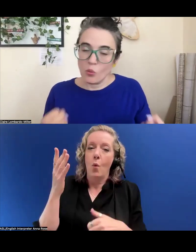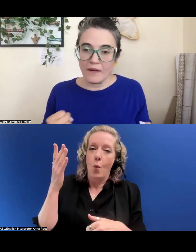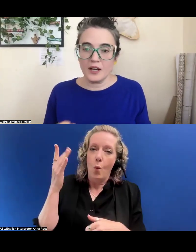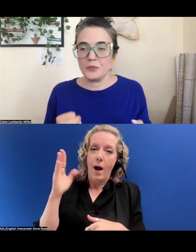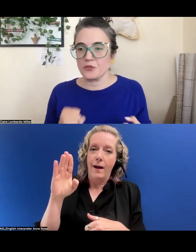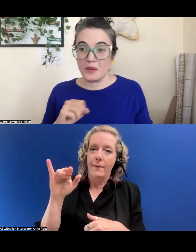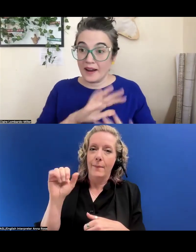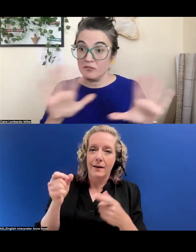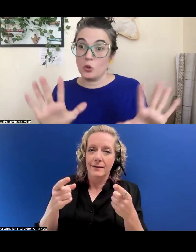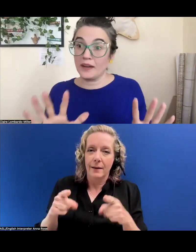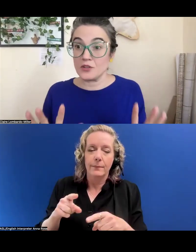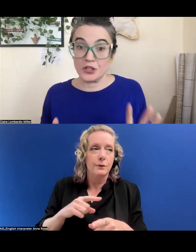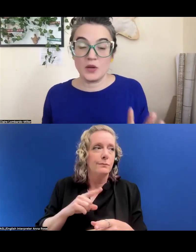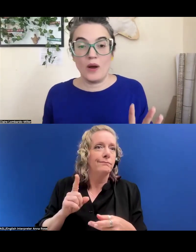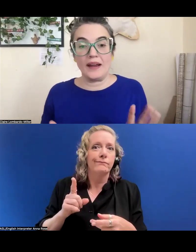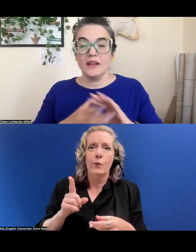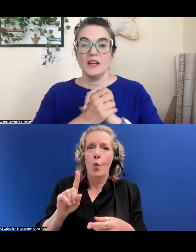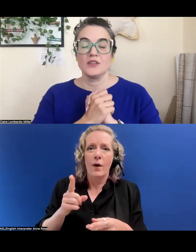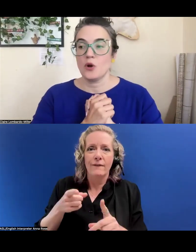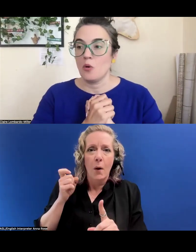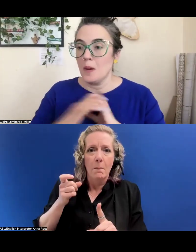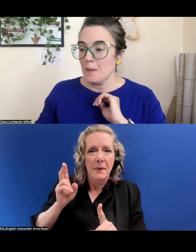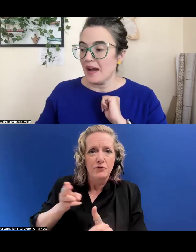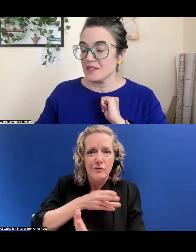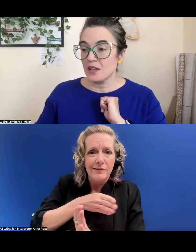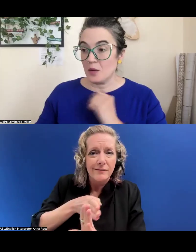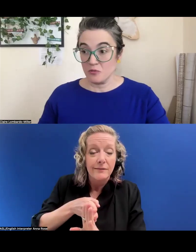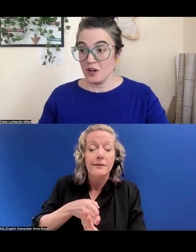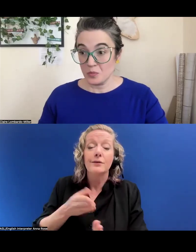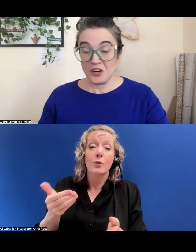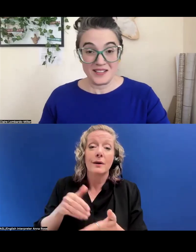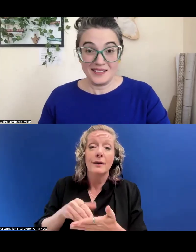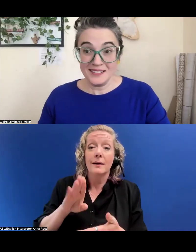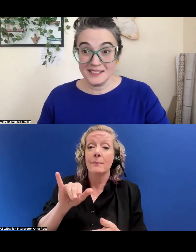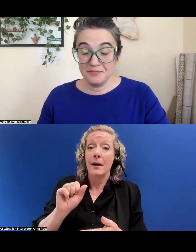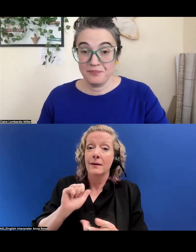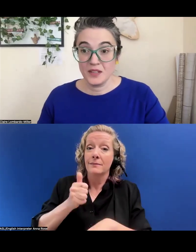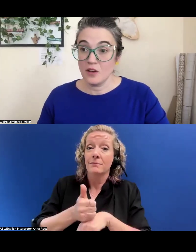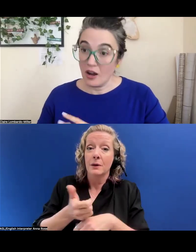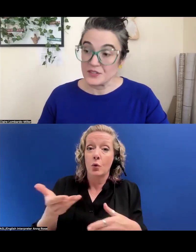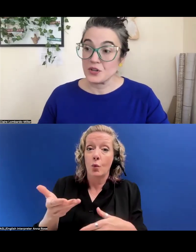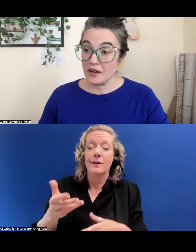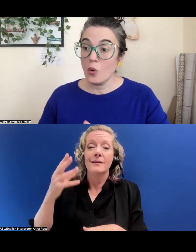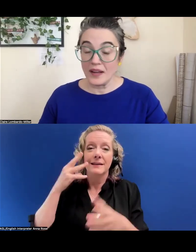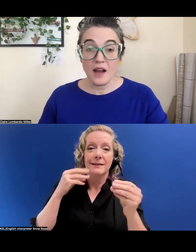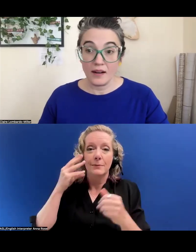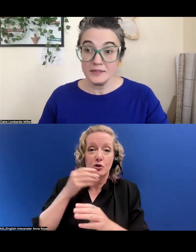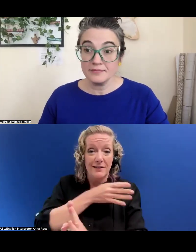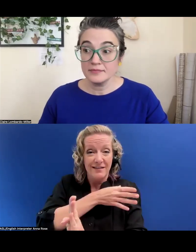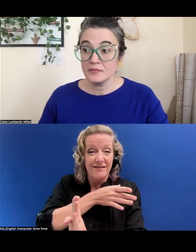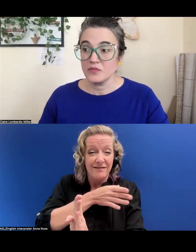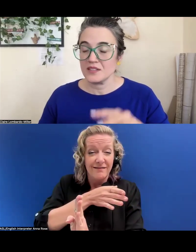is and where it comes from in kind of a quick and dirty way. So, bias comes from our experiences, often starting quite